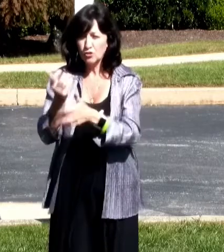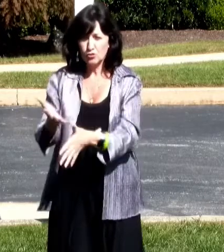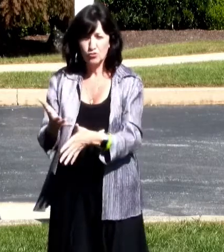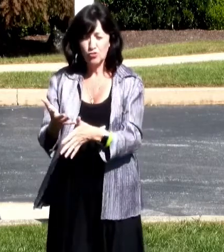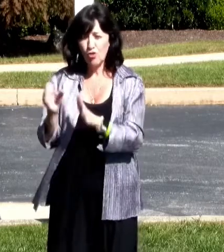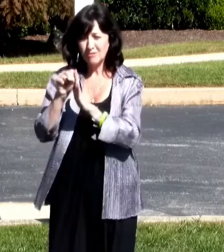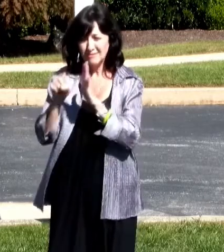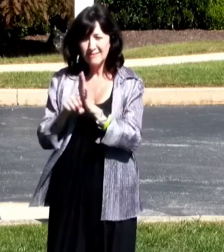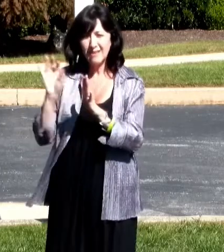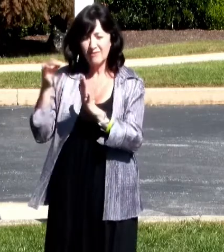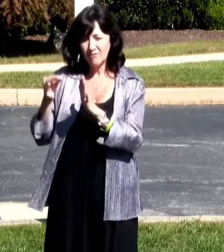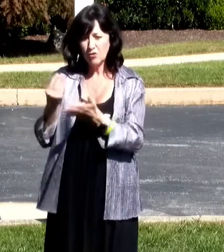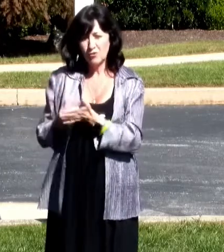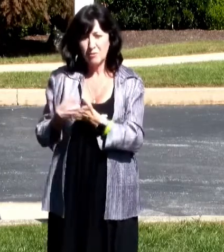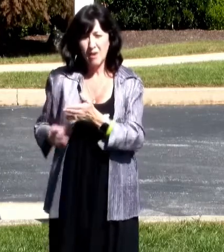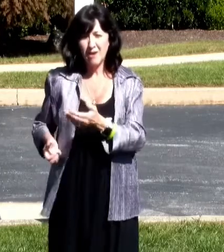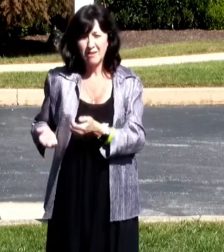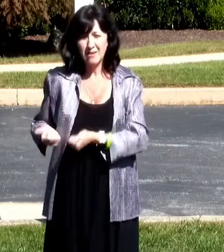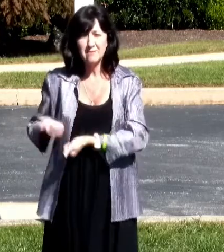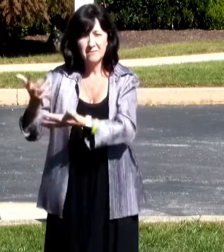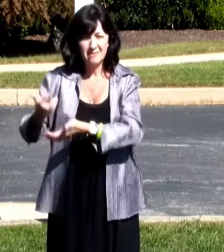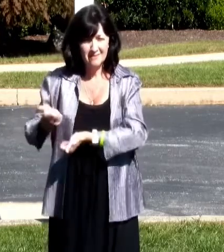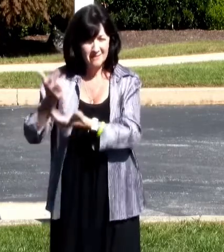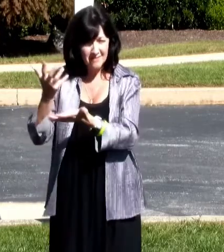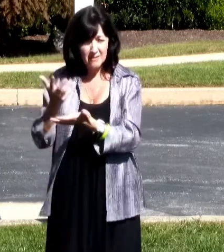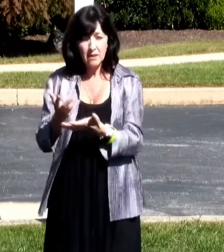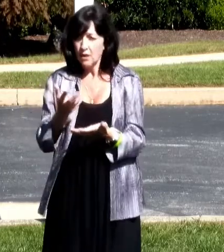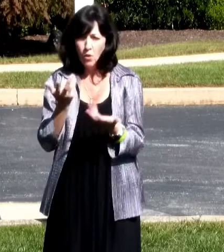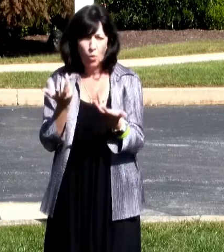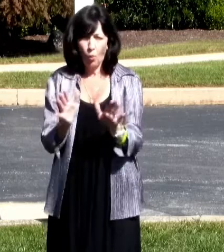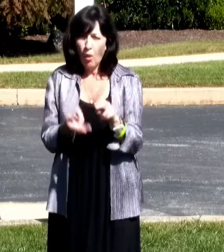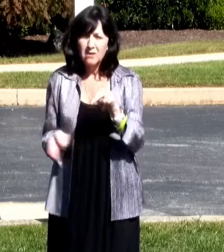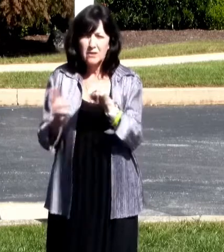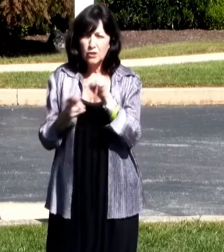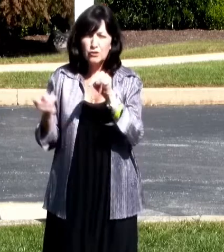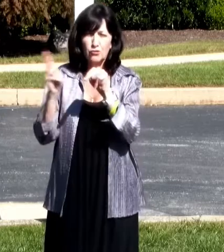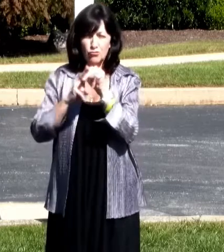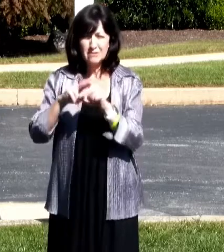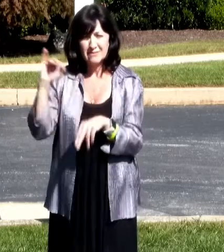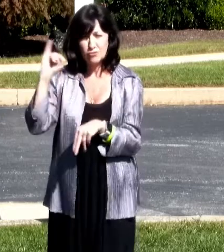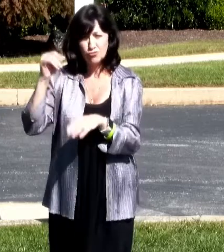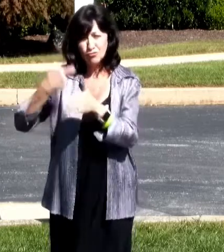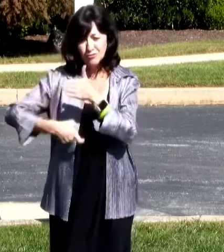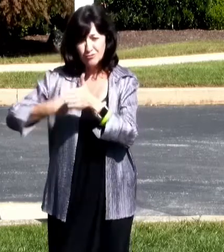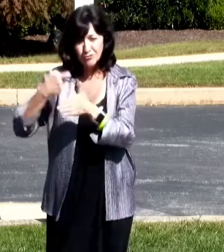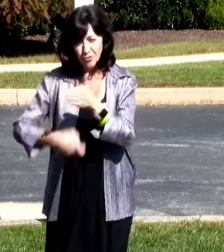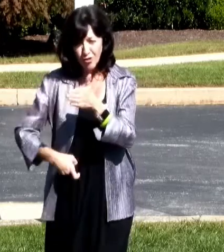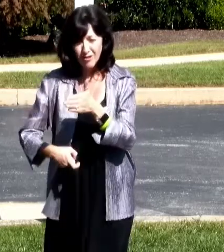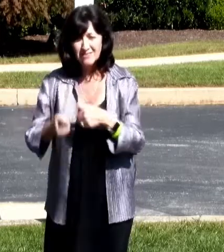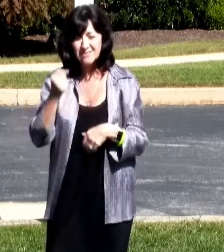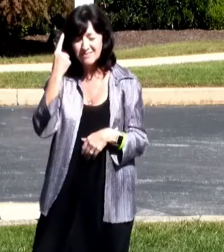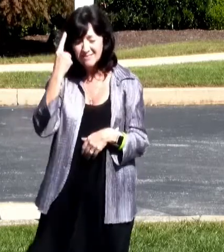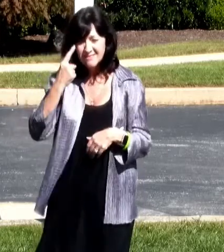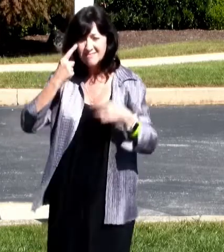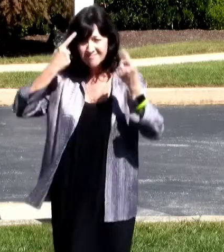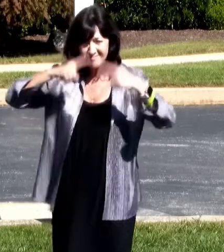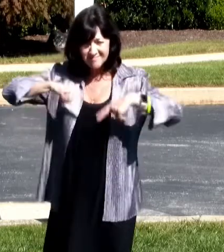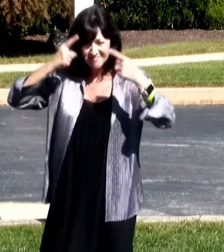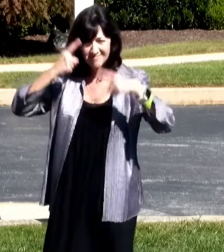most importantly, while not increasing insurance premiums. In the end, compromise and sacrifices had to be made by